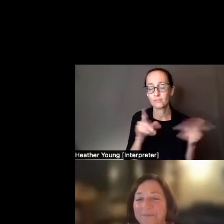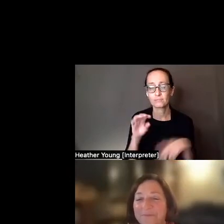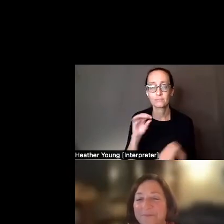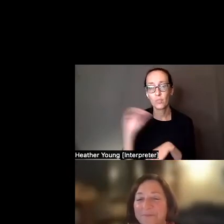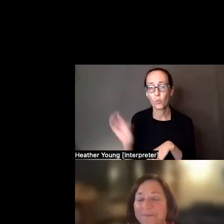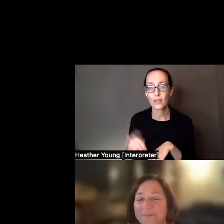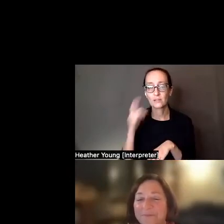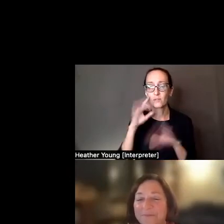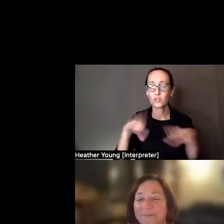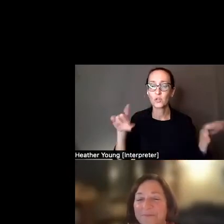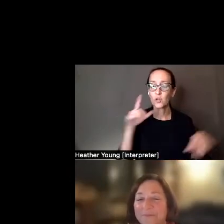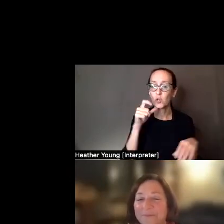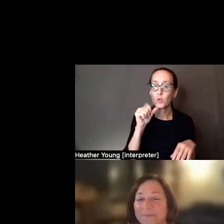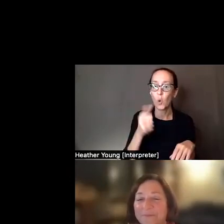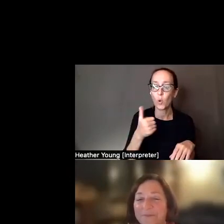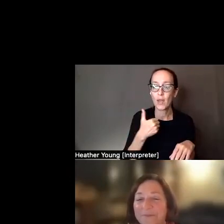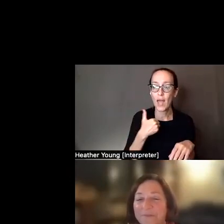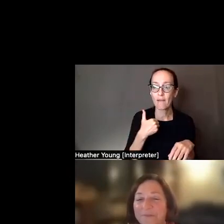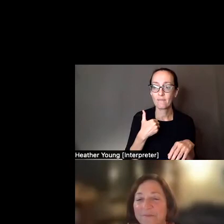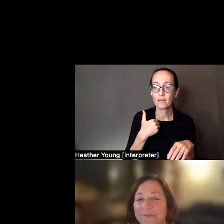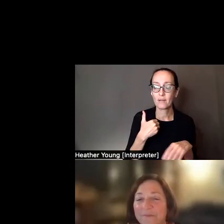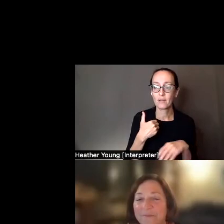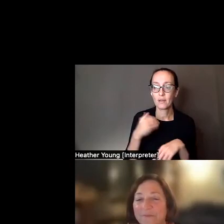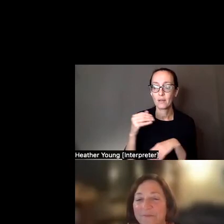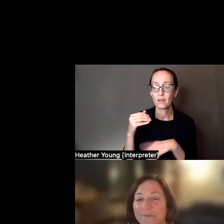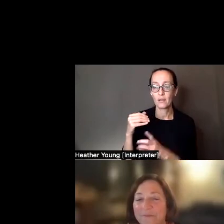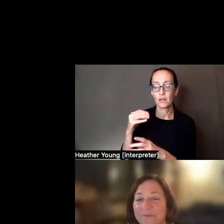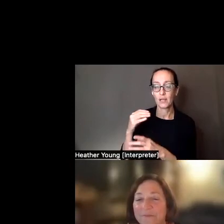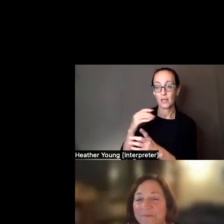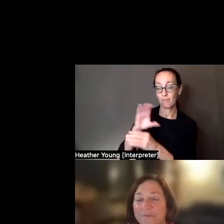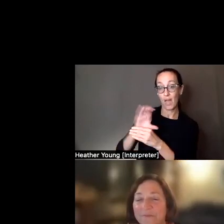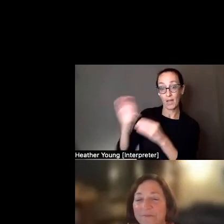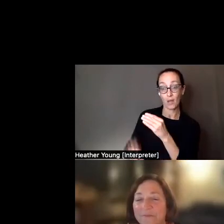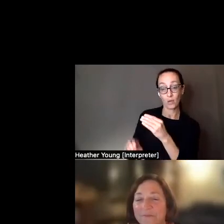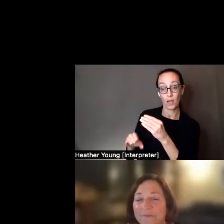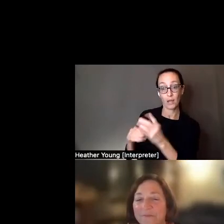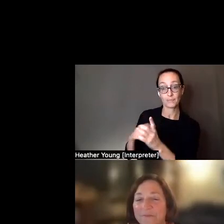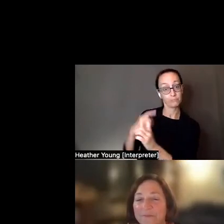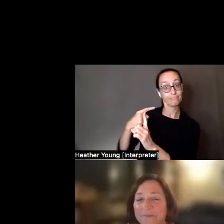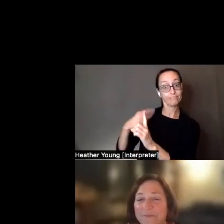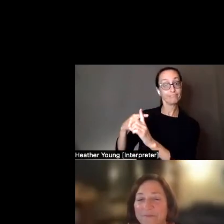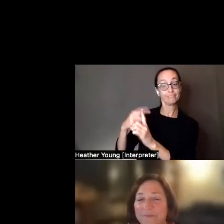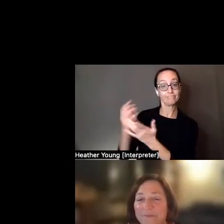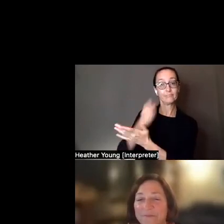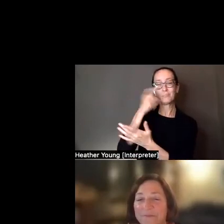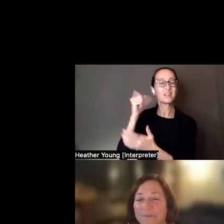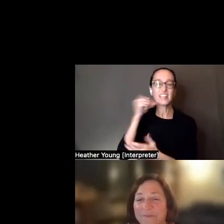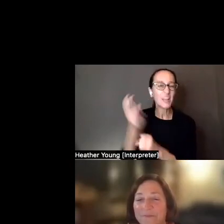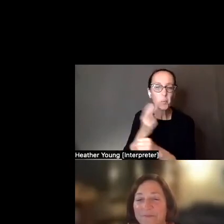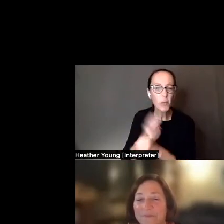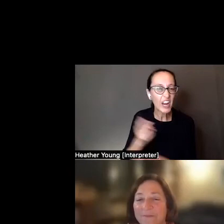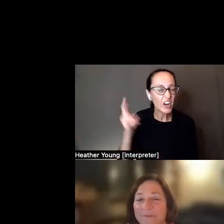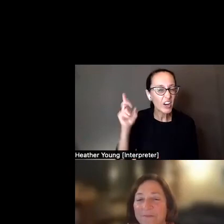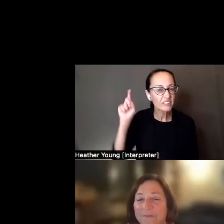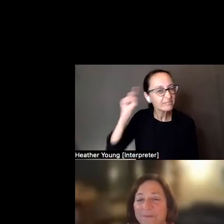who do not receive optimized outcomes, either due to wear time or by the child not receiving follow-up